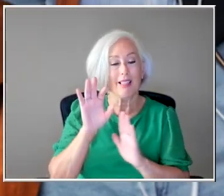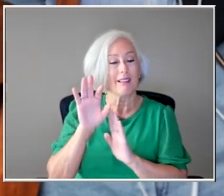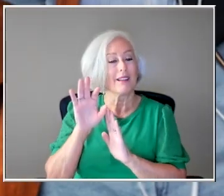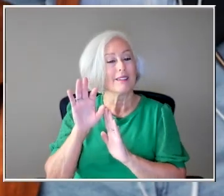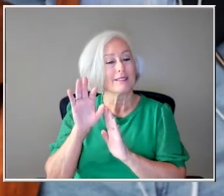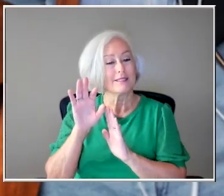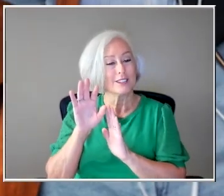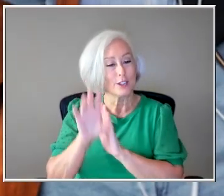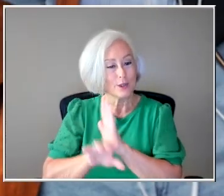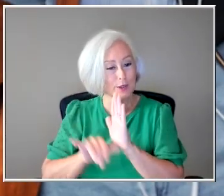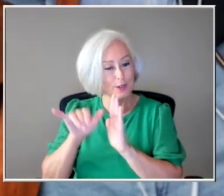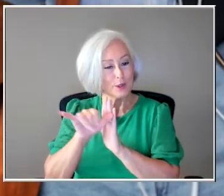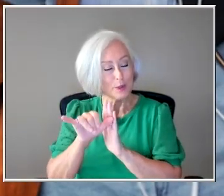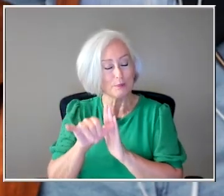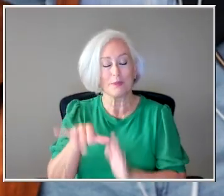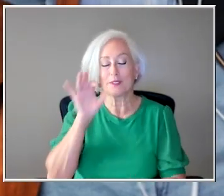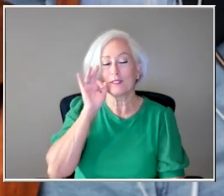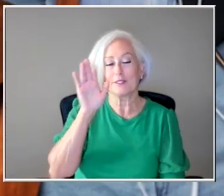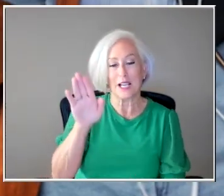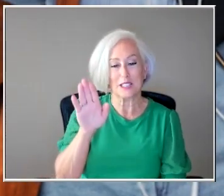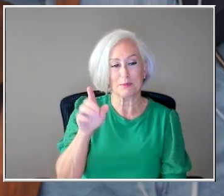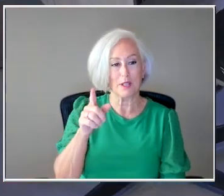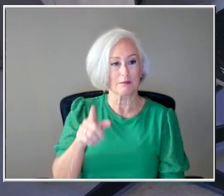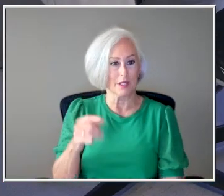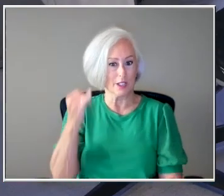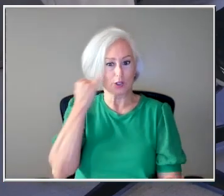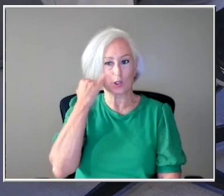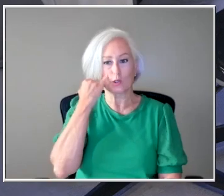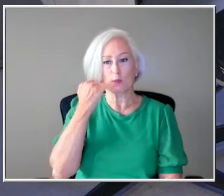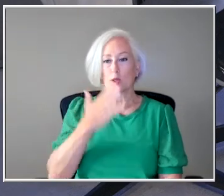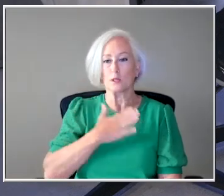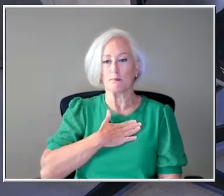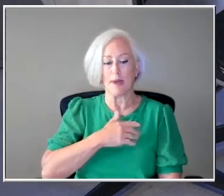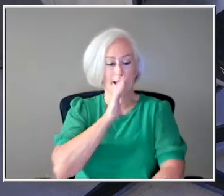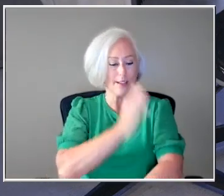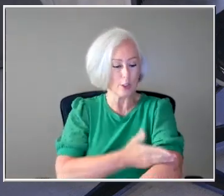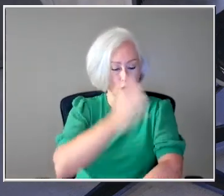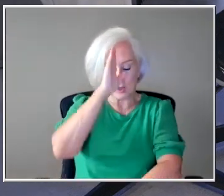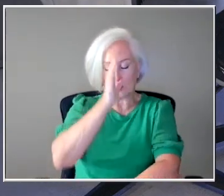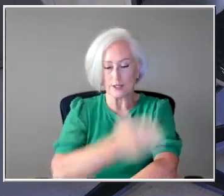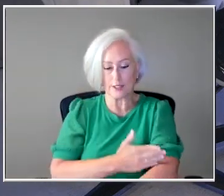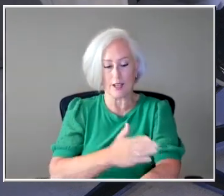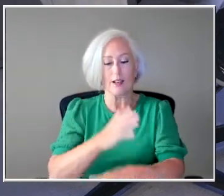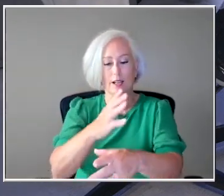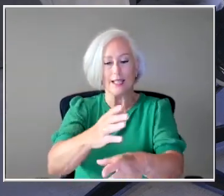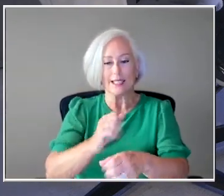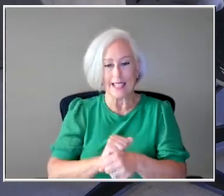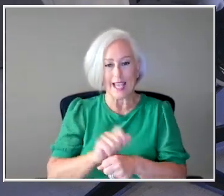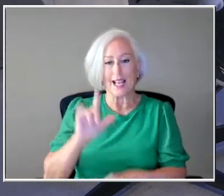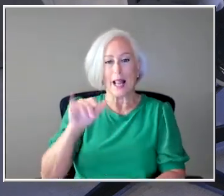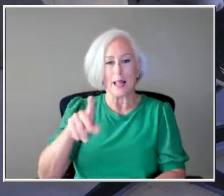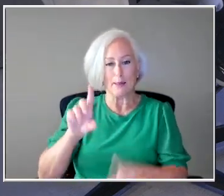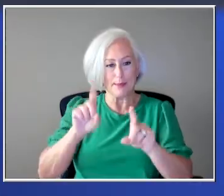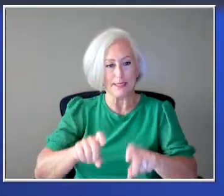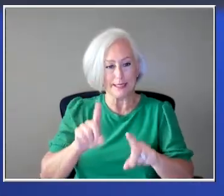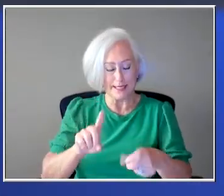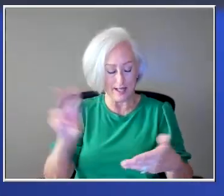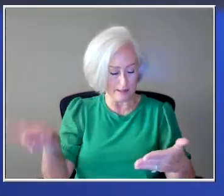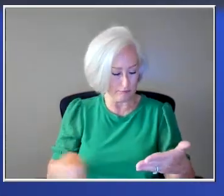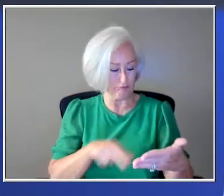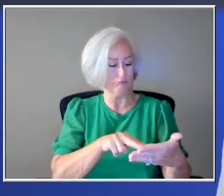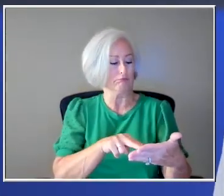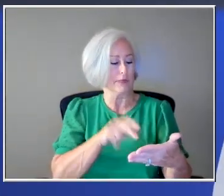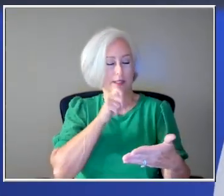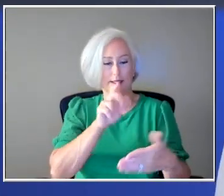your screen. So Dr. Lauer, if my son or daughter gets a lipid test, the results come back abnormal, what's the next step? Well, just again, following